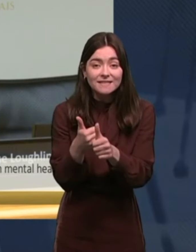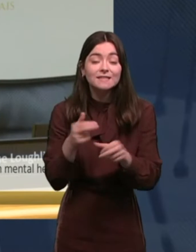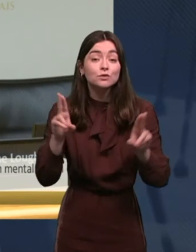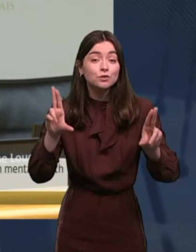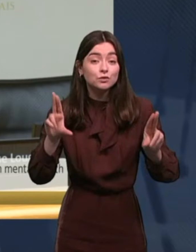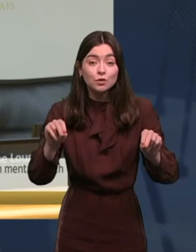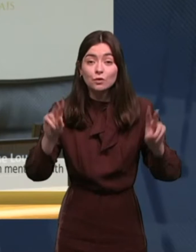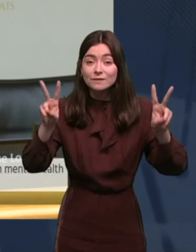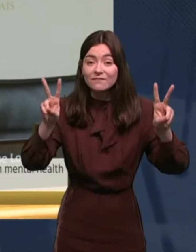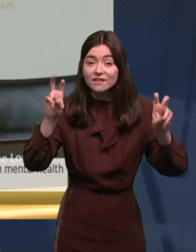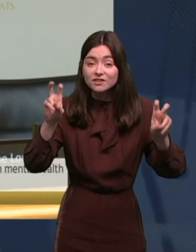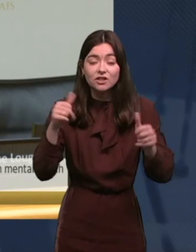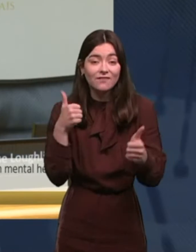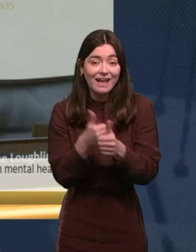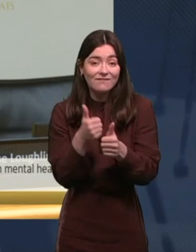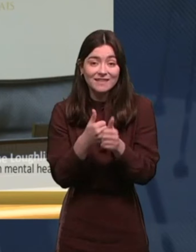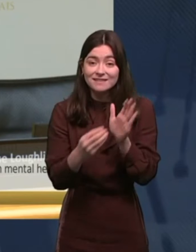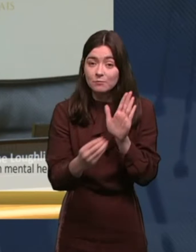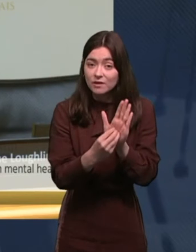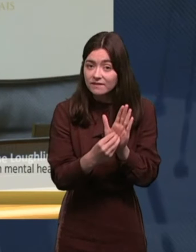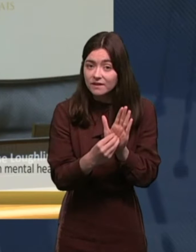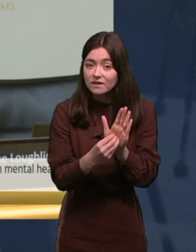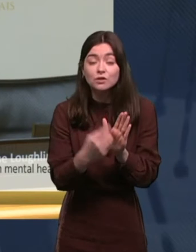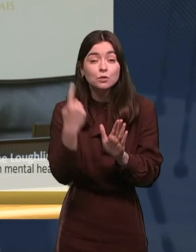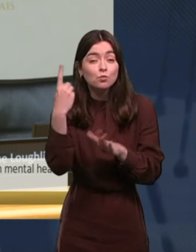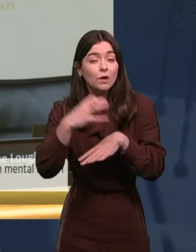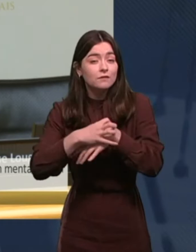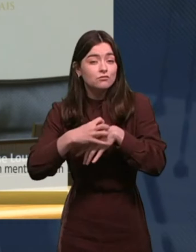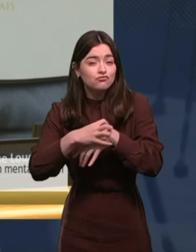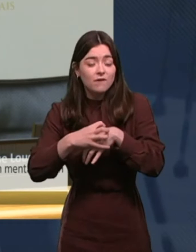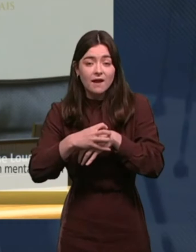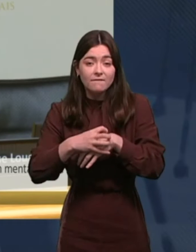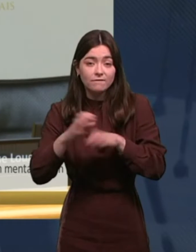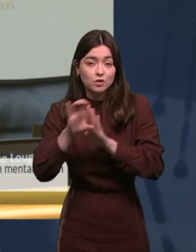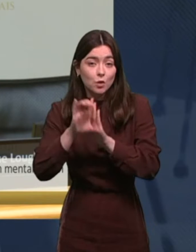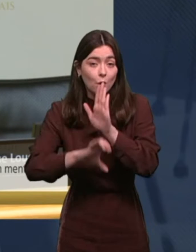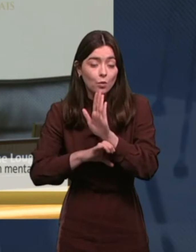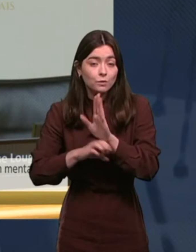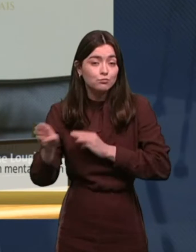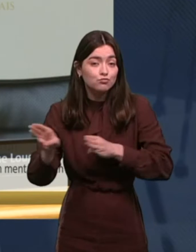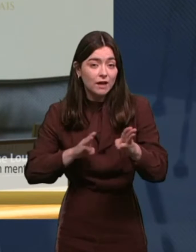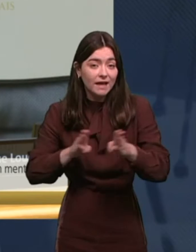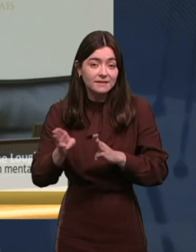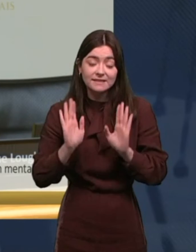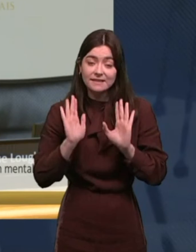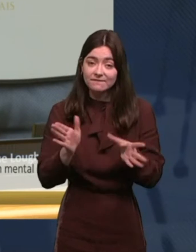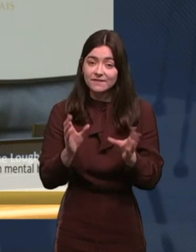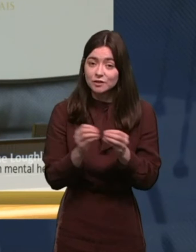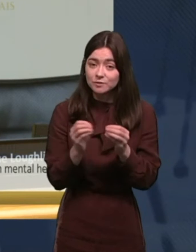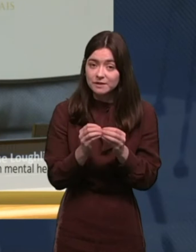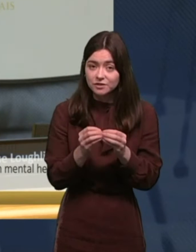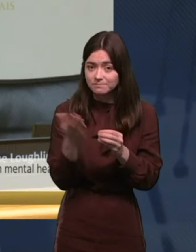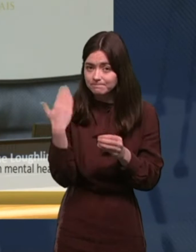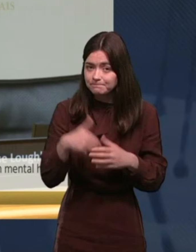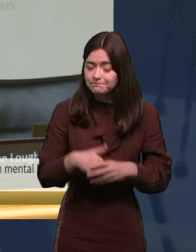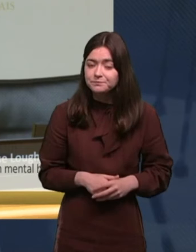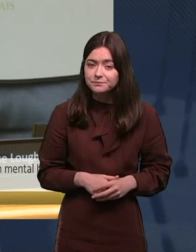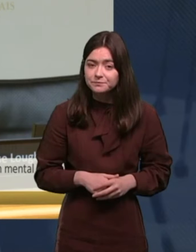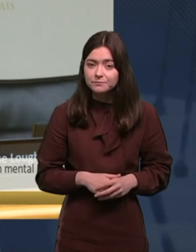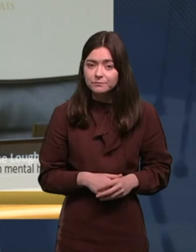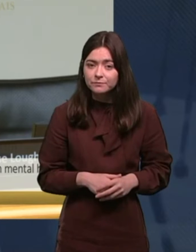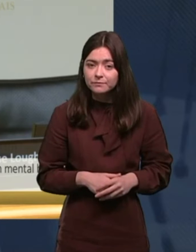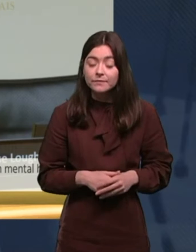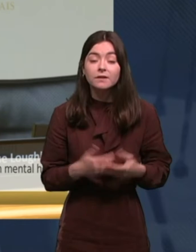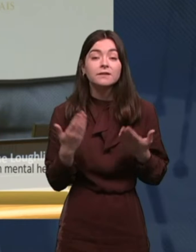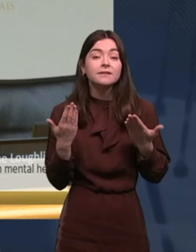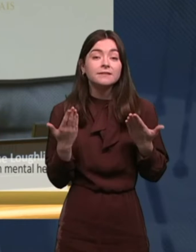definition of advocacy in the Act. There is one in the draft Code of Practice, and as I mentioned in my opening statement. So in effect, I suppose